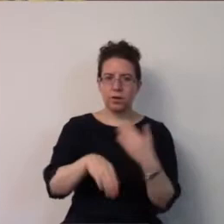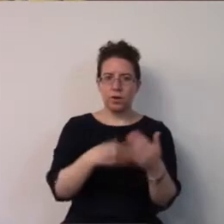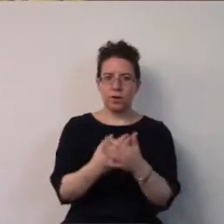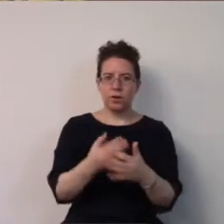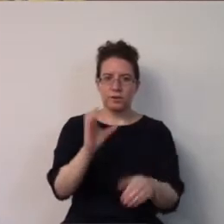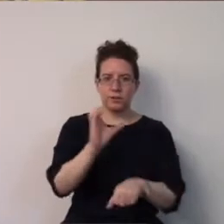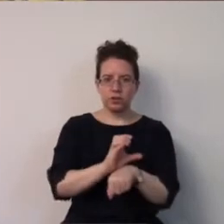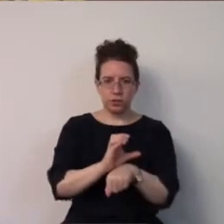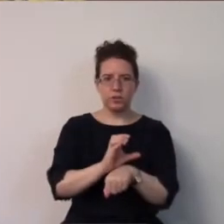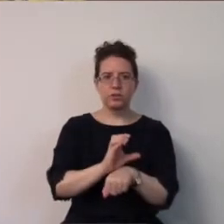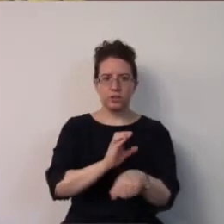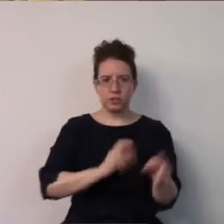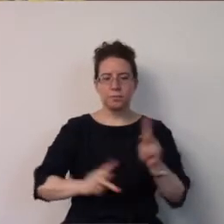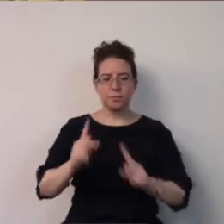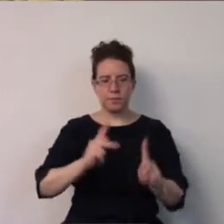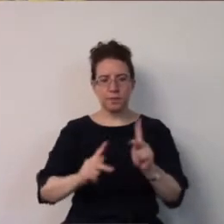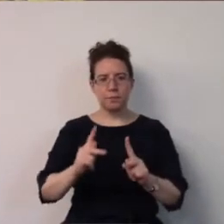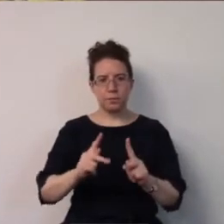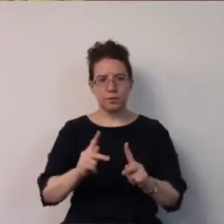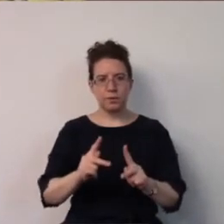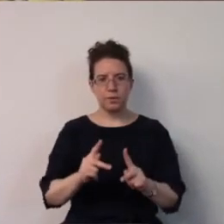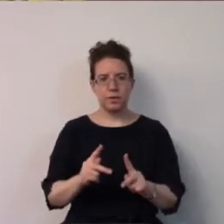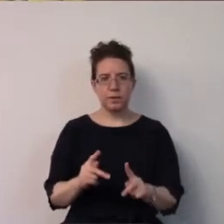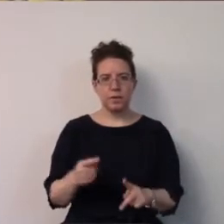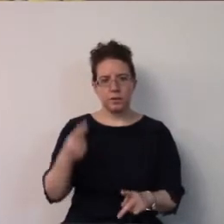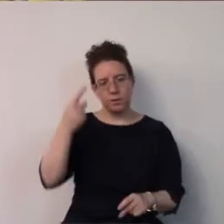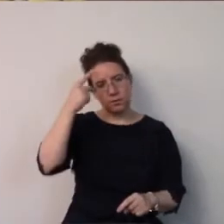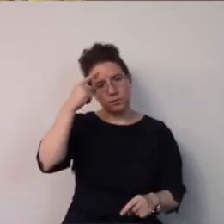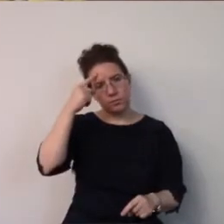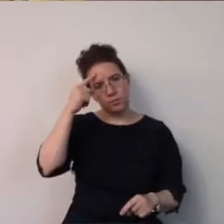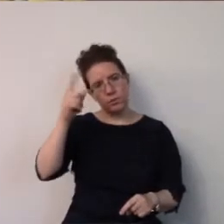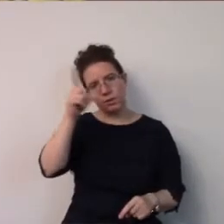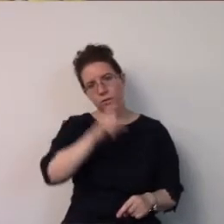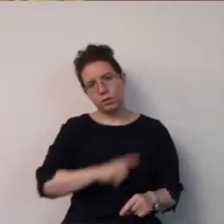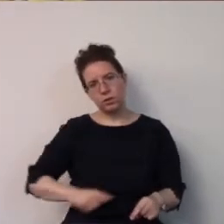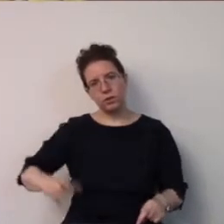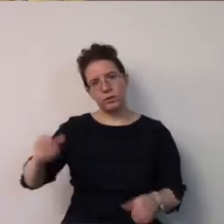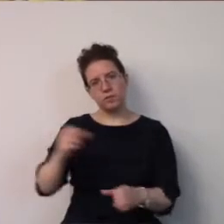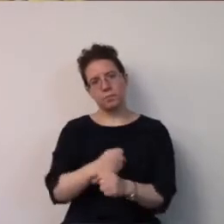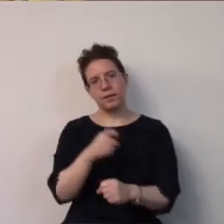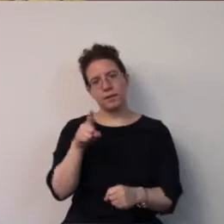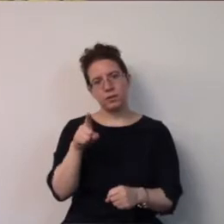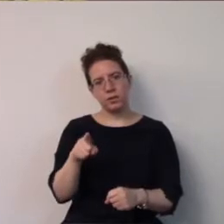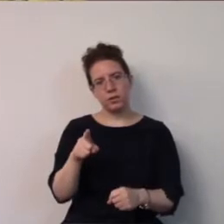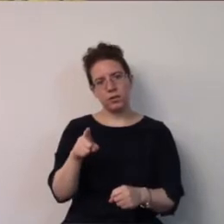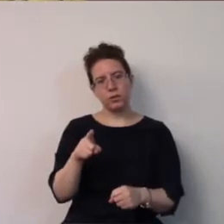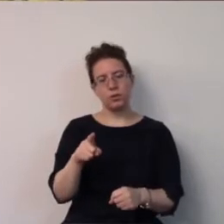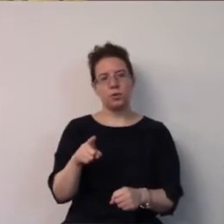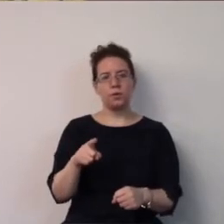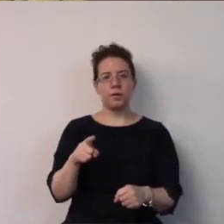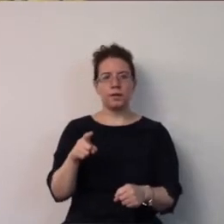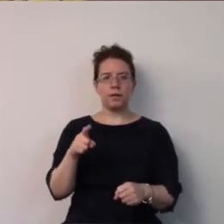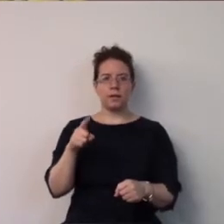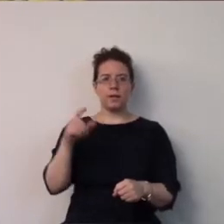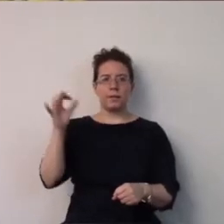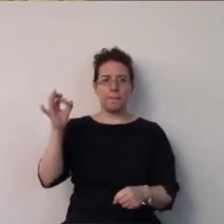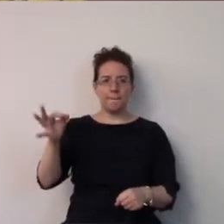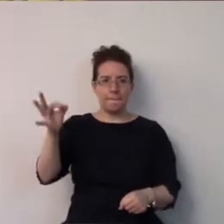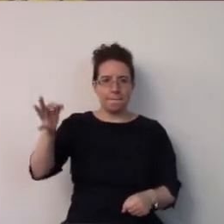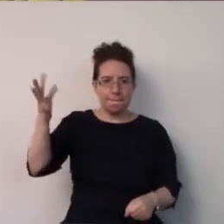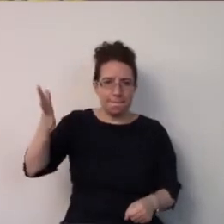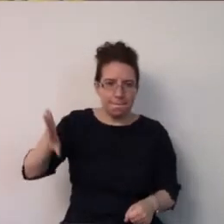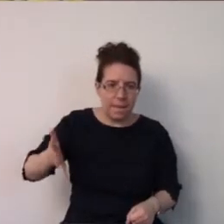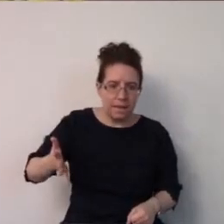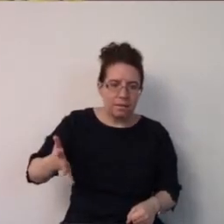to feed the church of God which he hath purchased with his own blood. For I know this, that after my departing